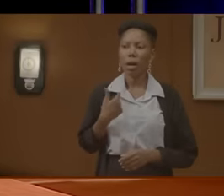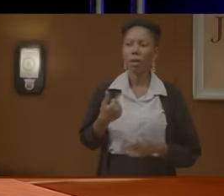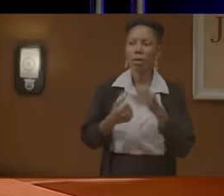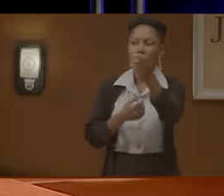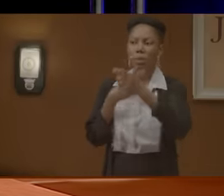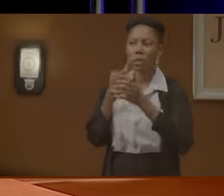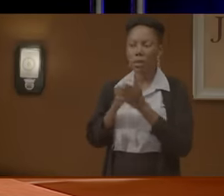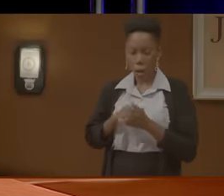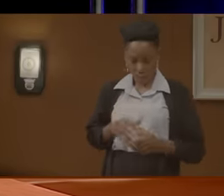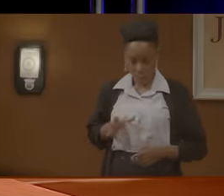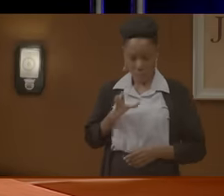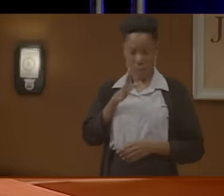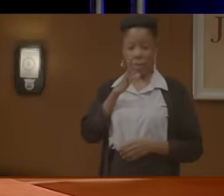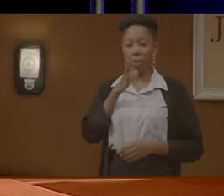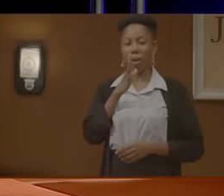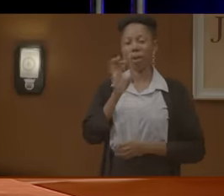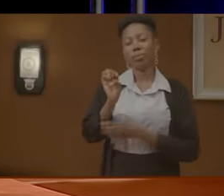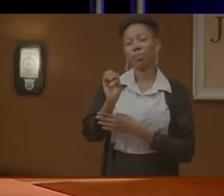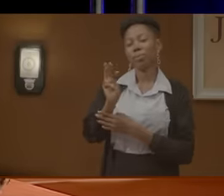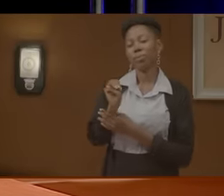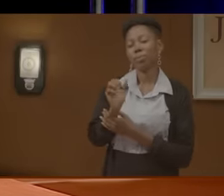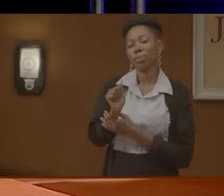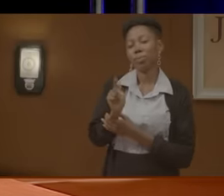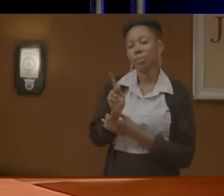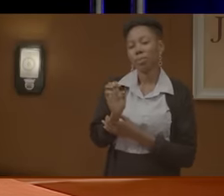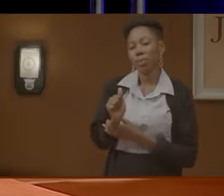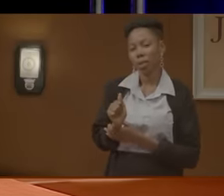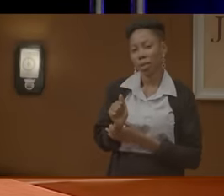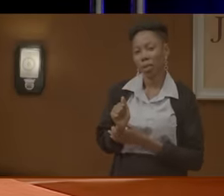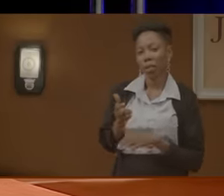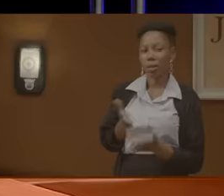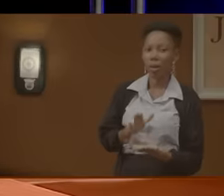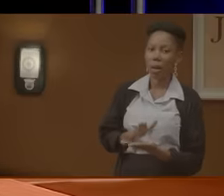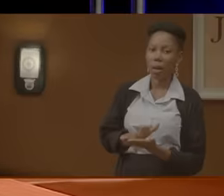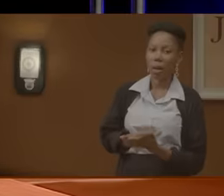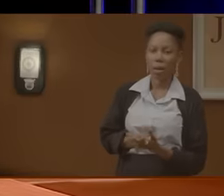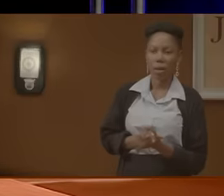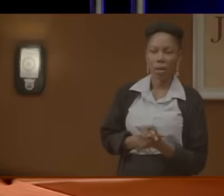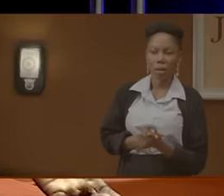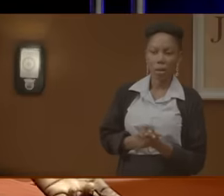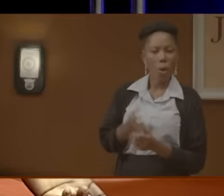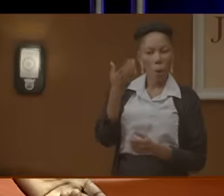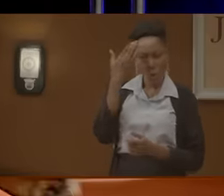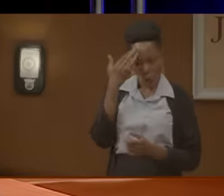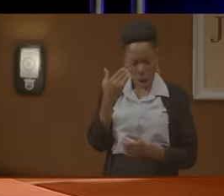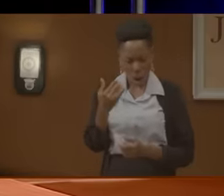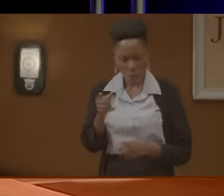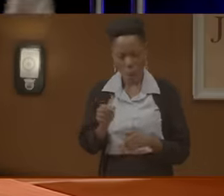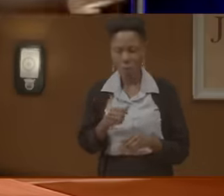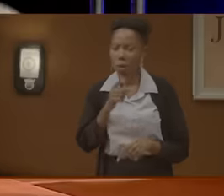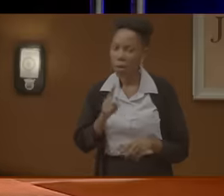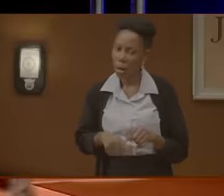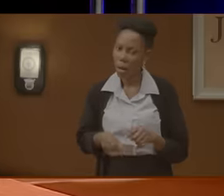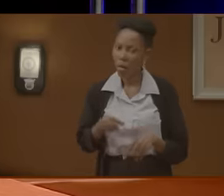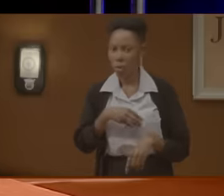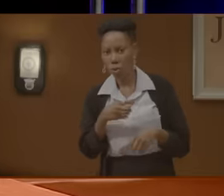die. I said, Mama Emeka die. I said, okay. If Mama Emeka die, you must not go without no for me.